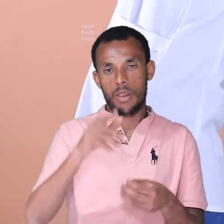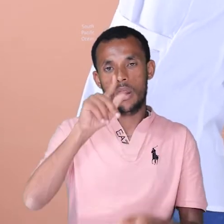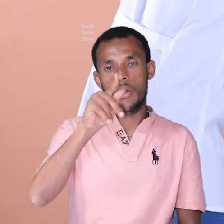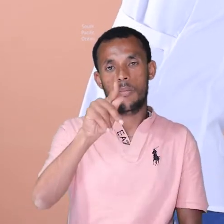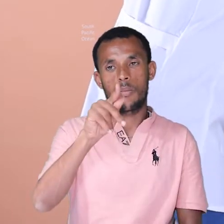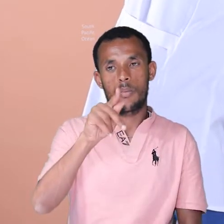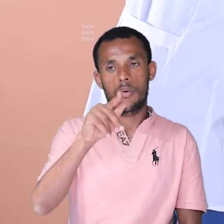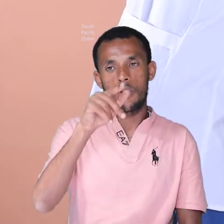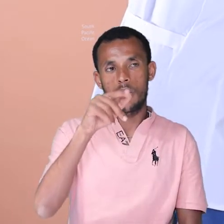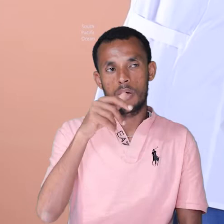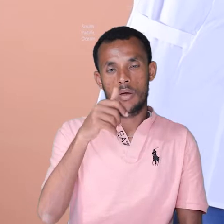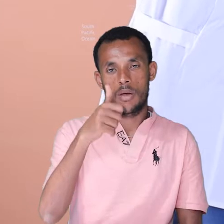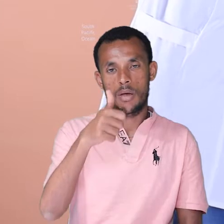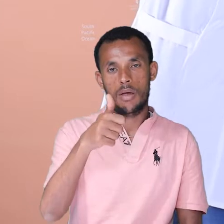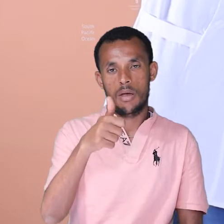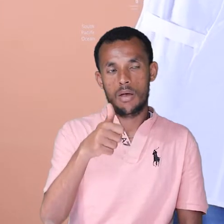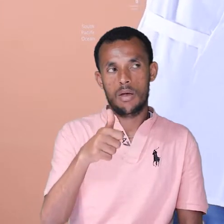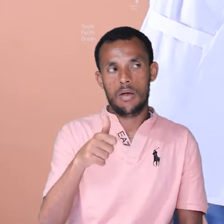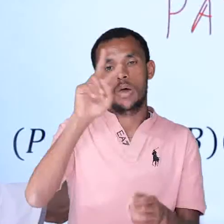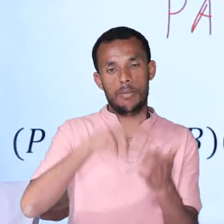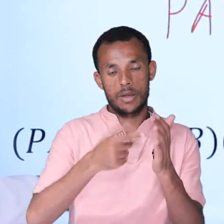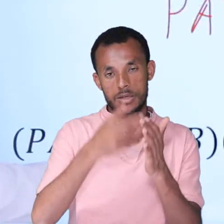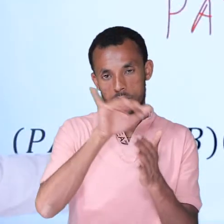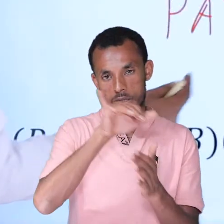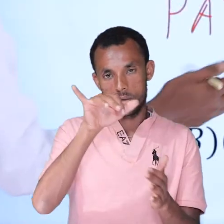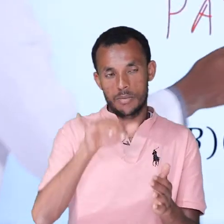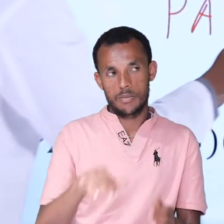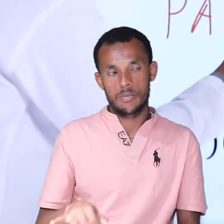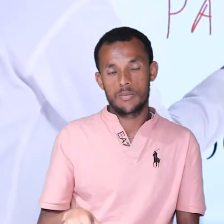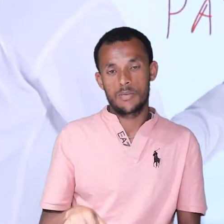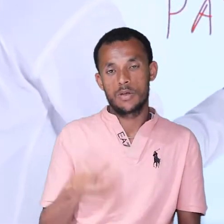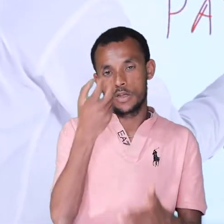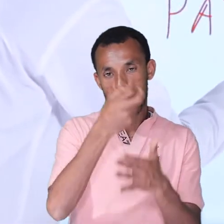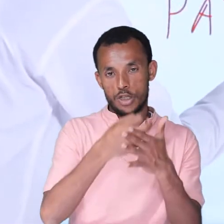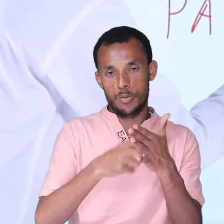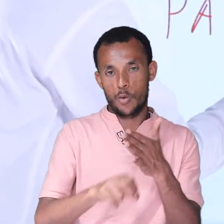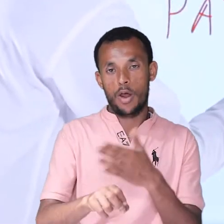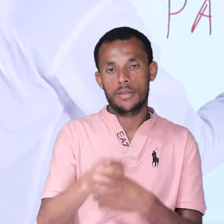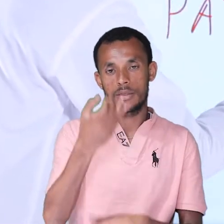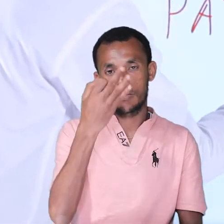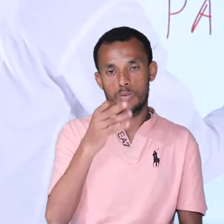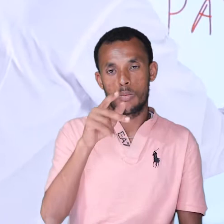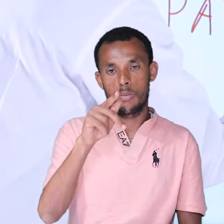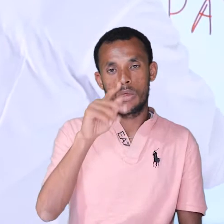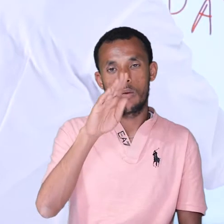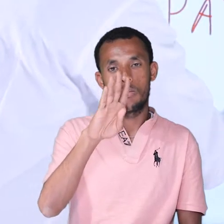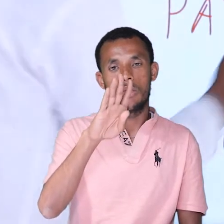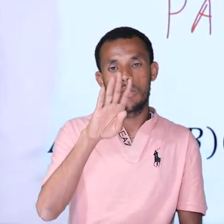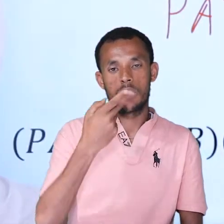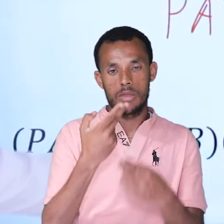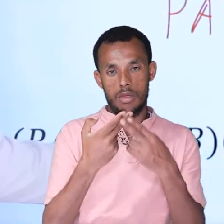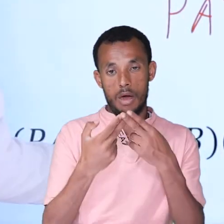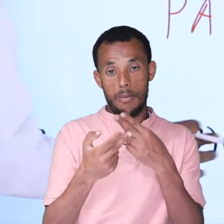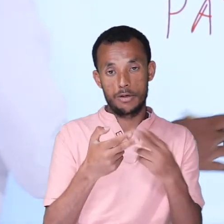PA, the distance PA square mean is the same as the product of PB